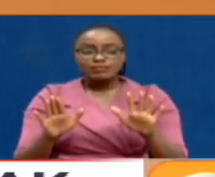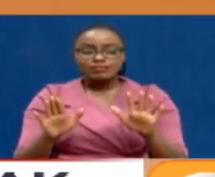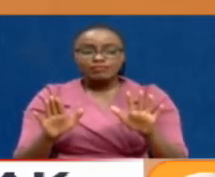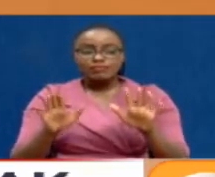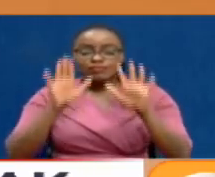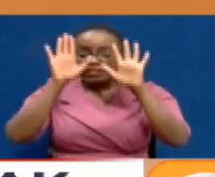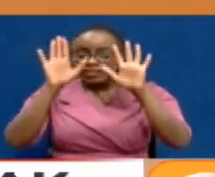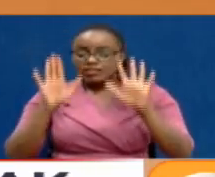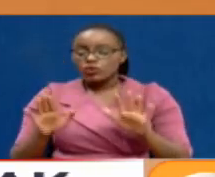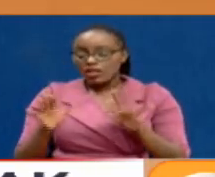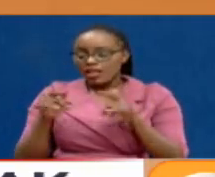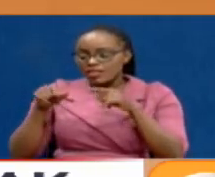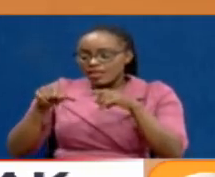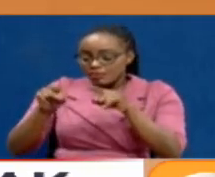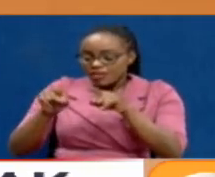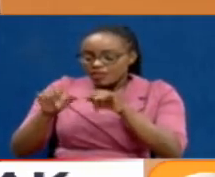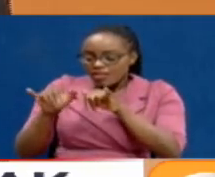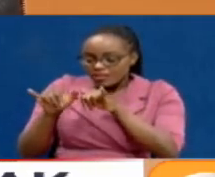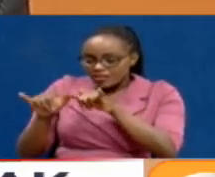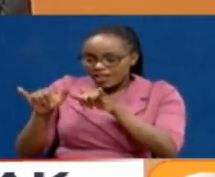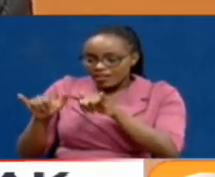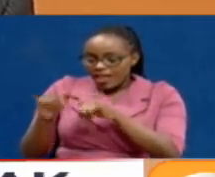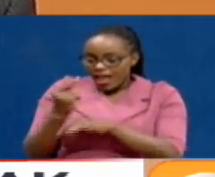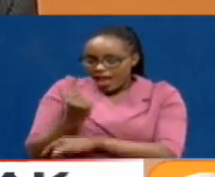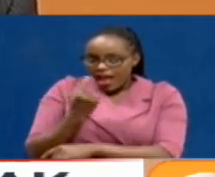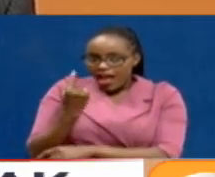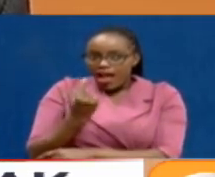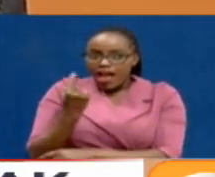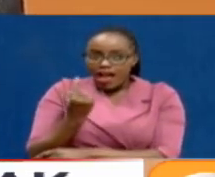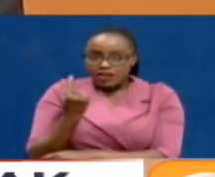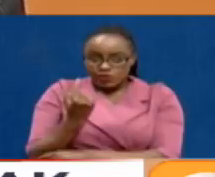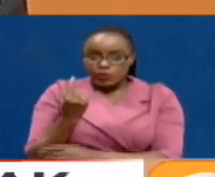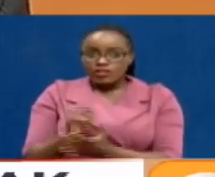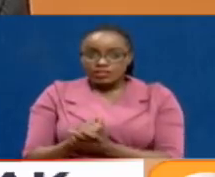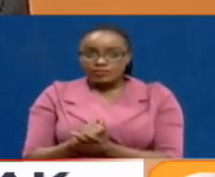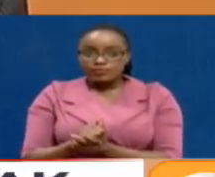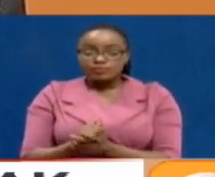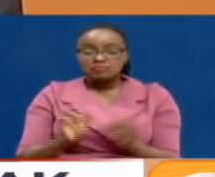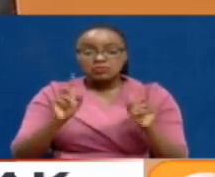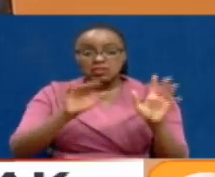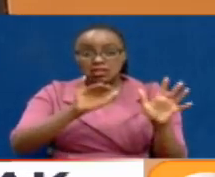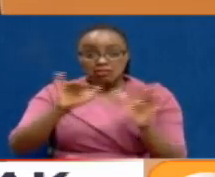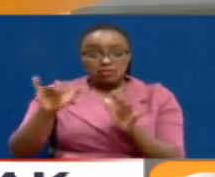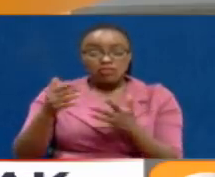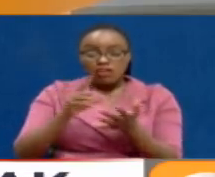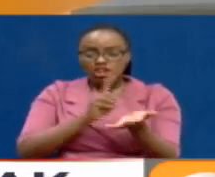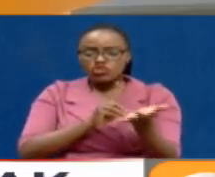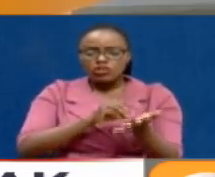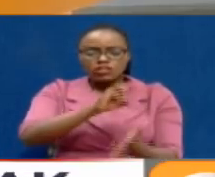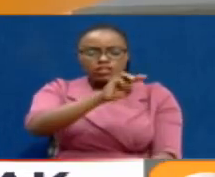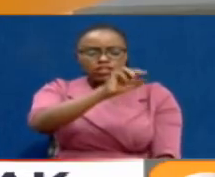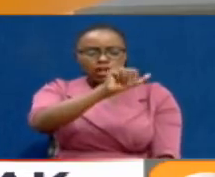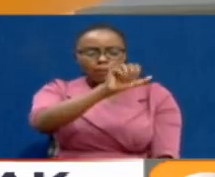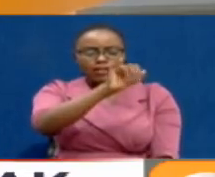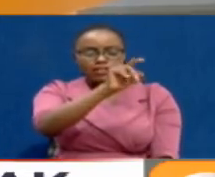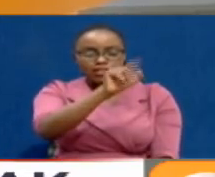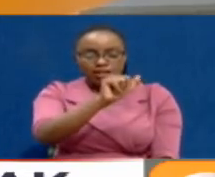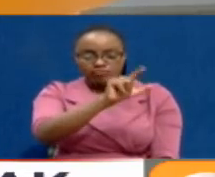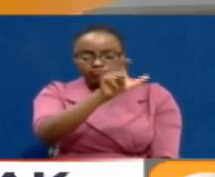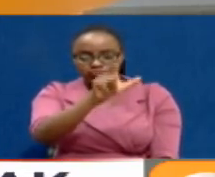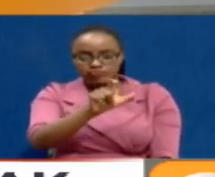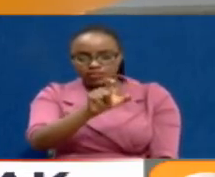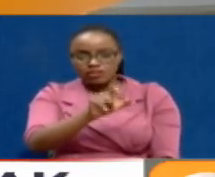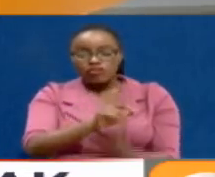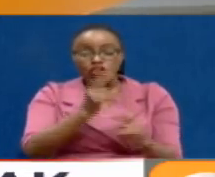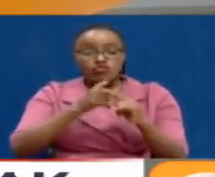they self-quarantine. Yeah, but the recommendation would be that they should be isolated. Okay. Yeah. Dr. Masika Kiprop Dixon